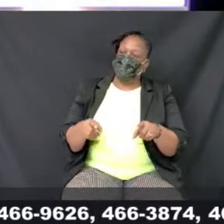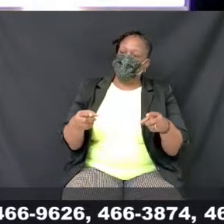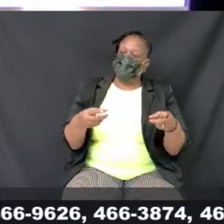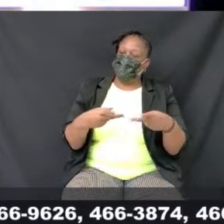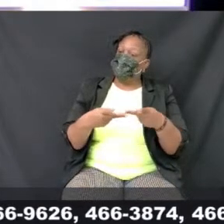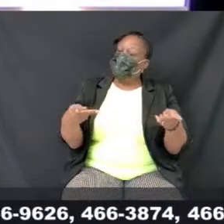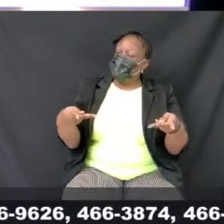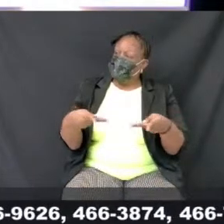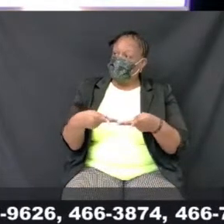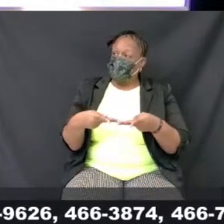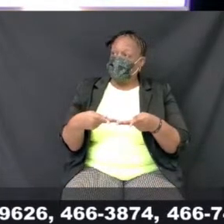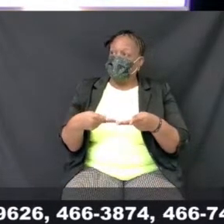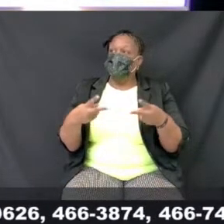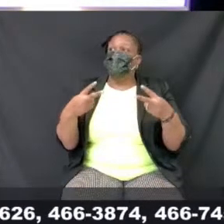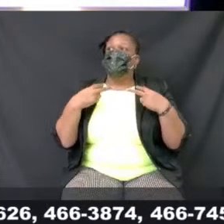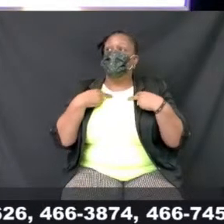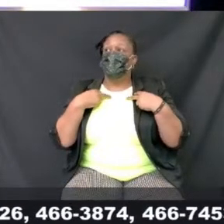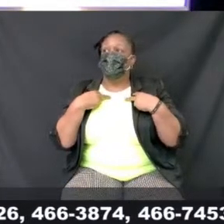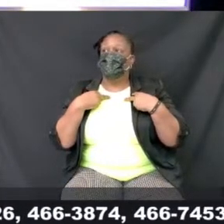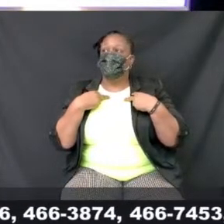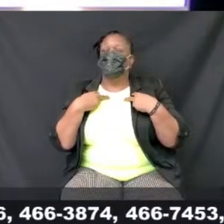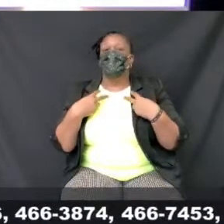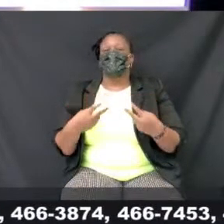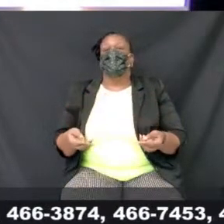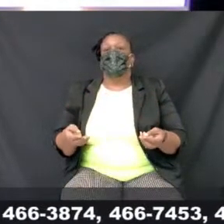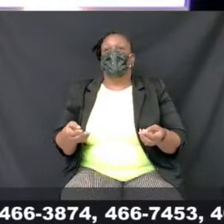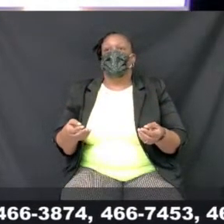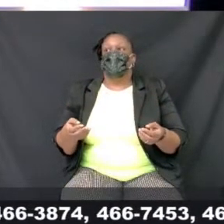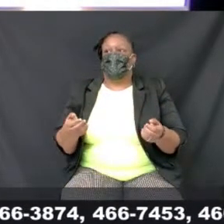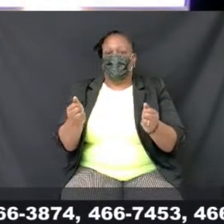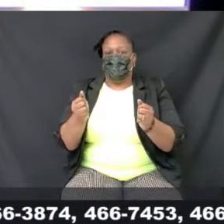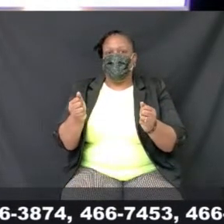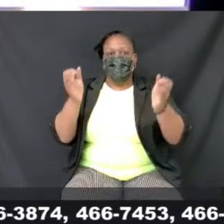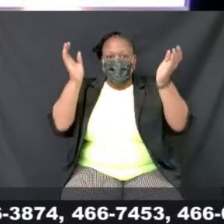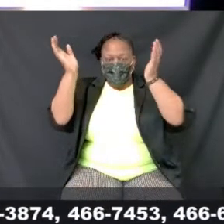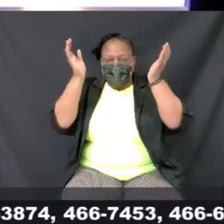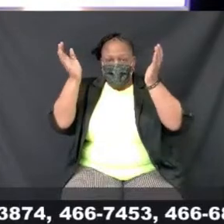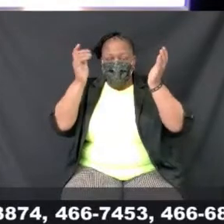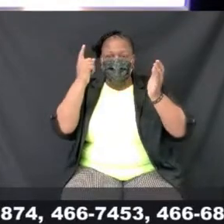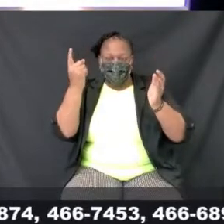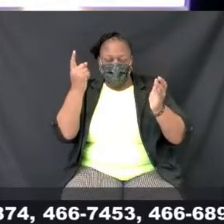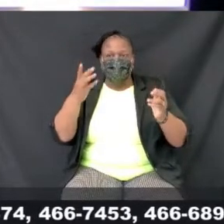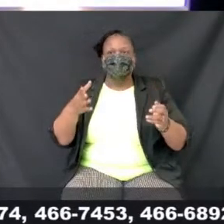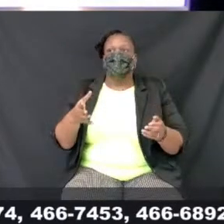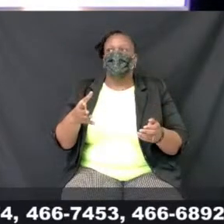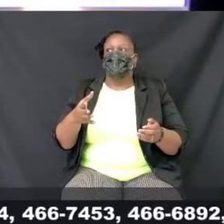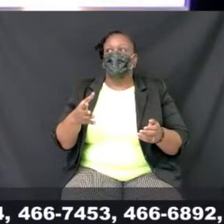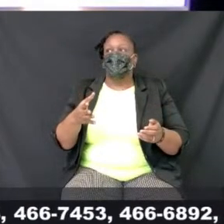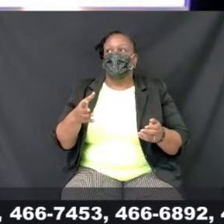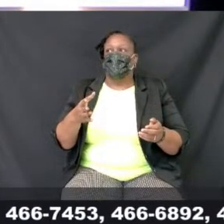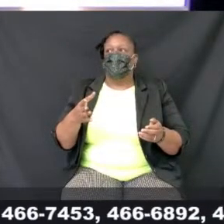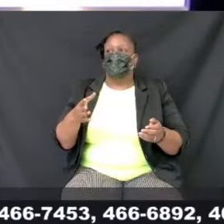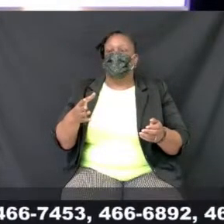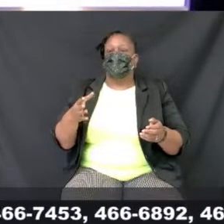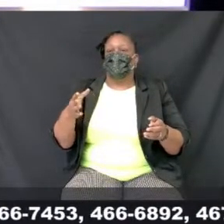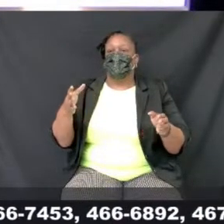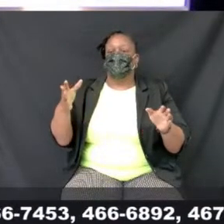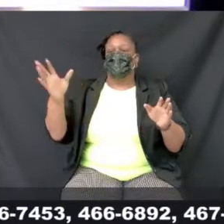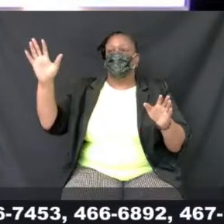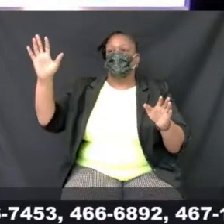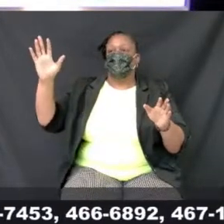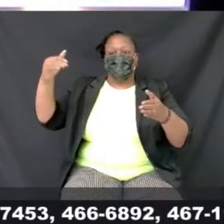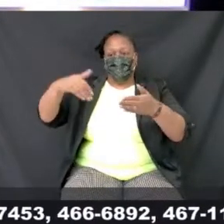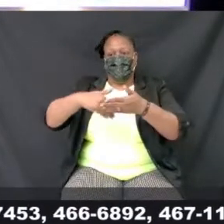this activity in addition to the public market. Some of these areas are the strip, the Newtown strip at